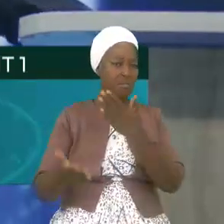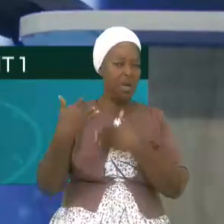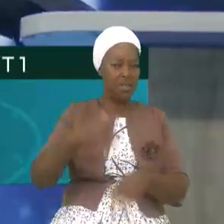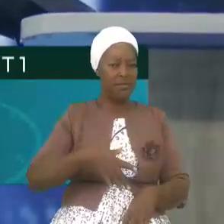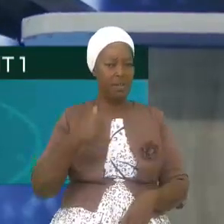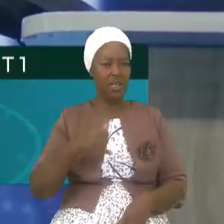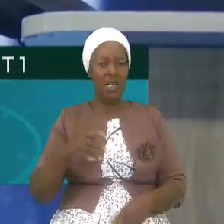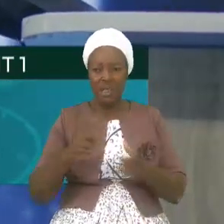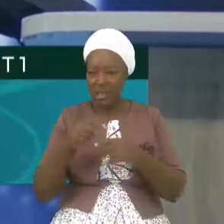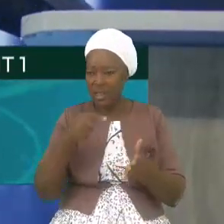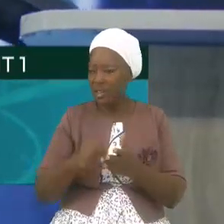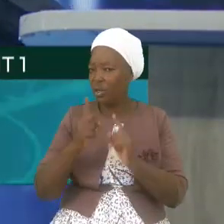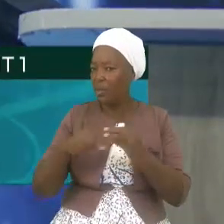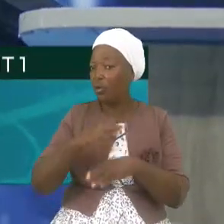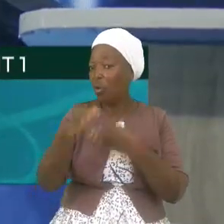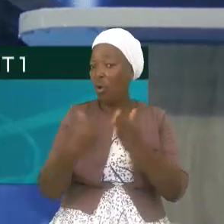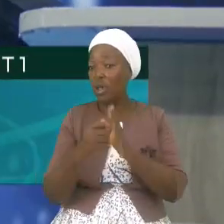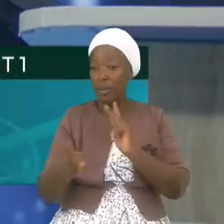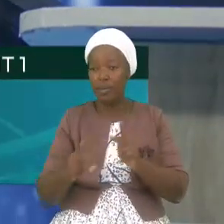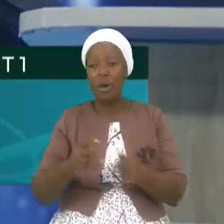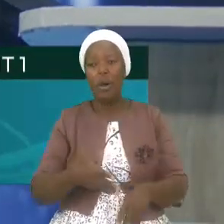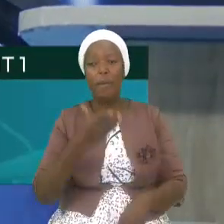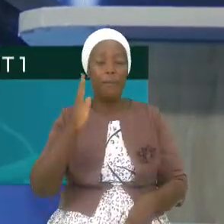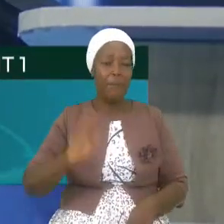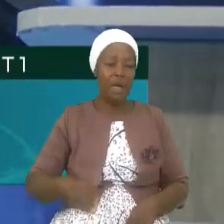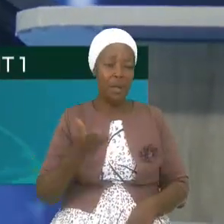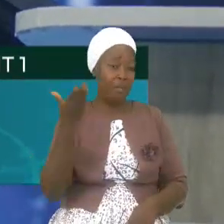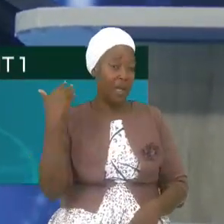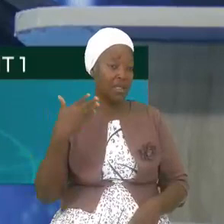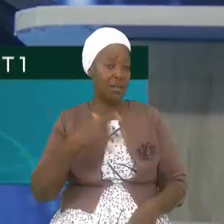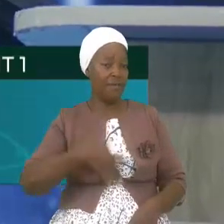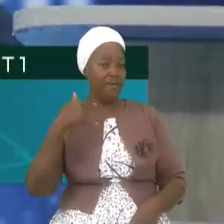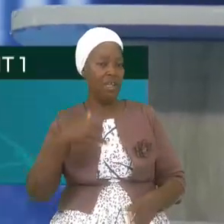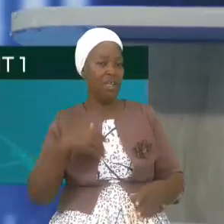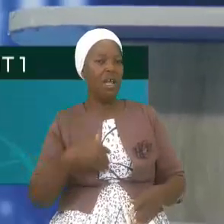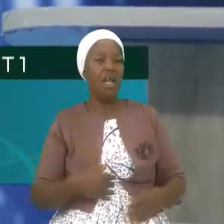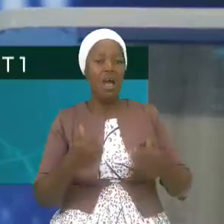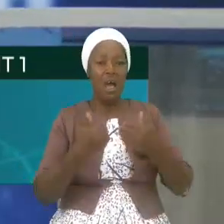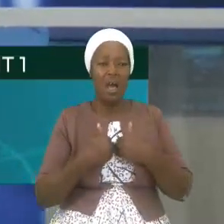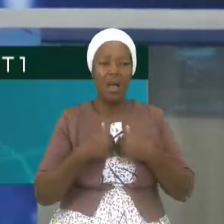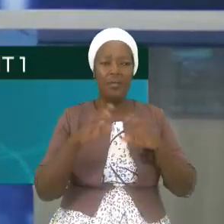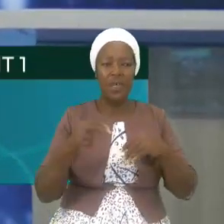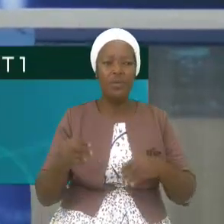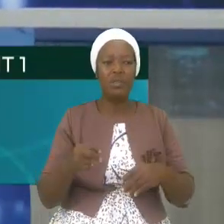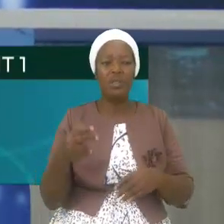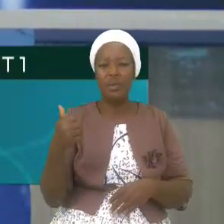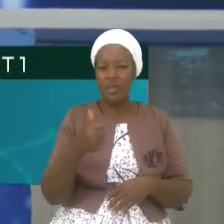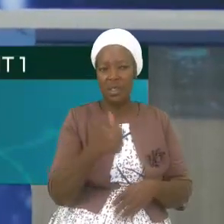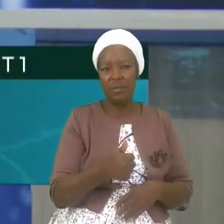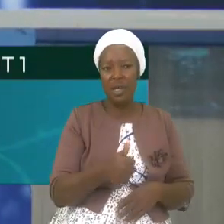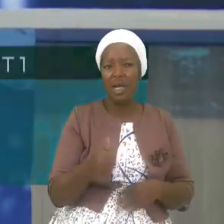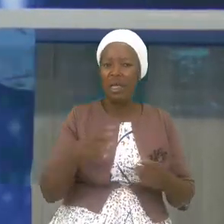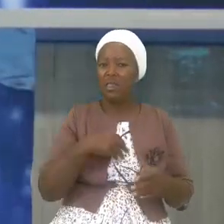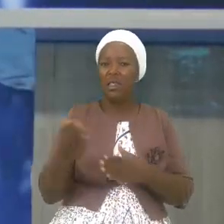he took those vessels of the Lord, holy vessels, to worship the Lord, and they took that